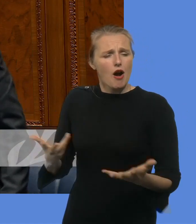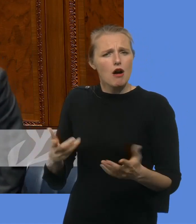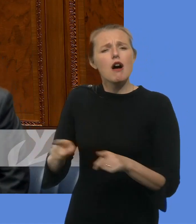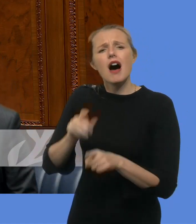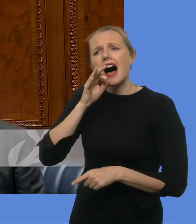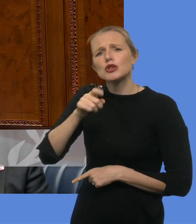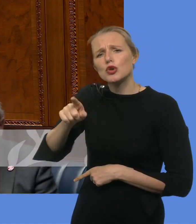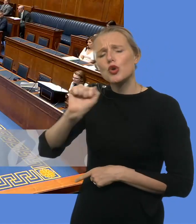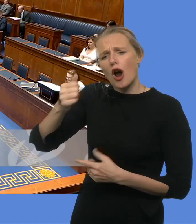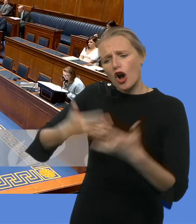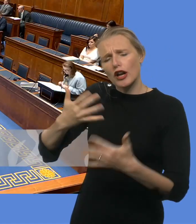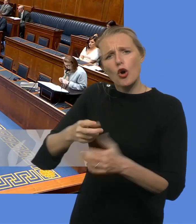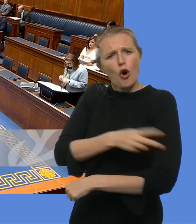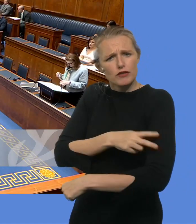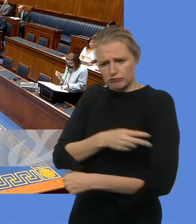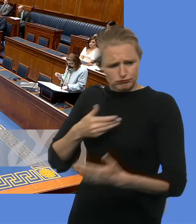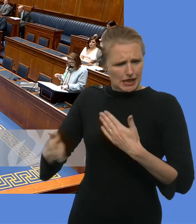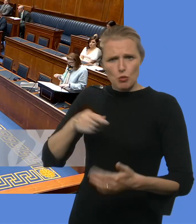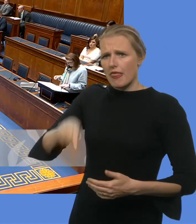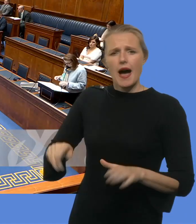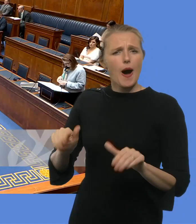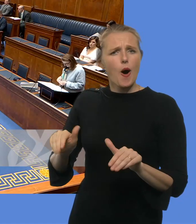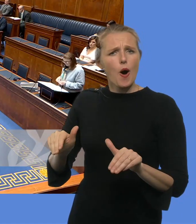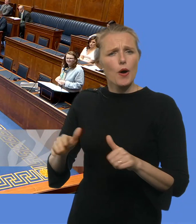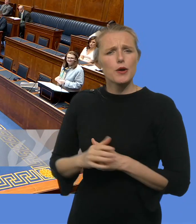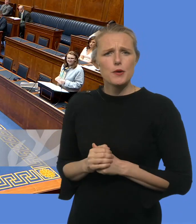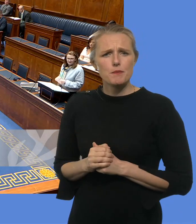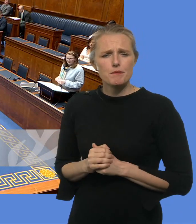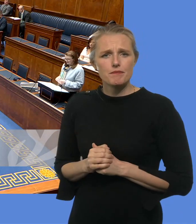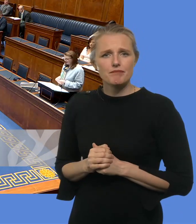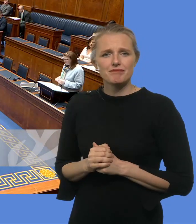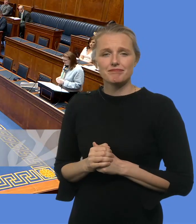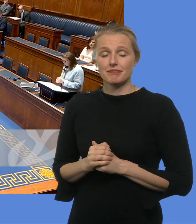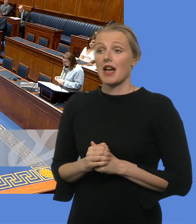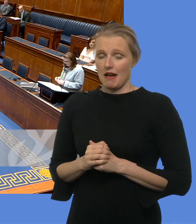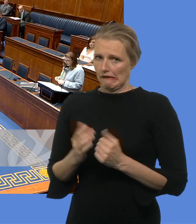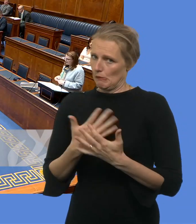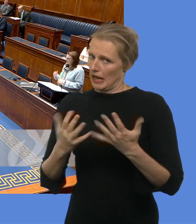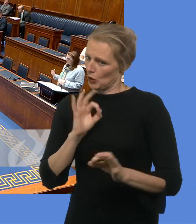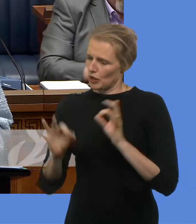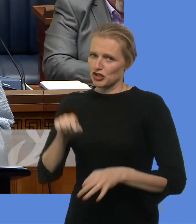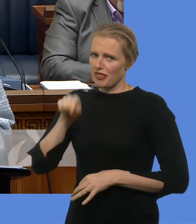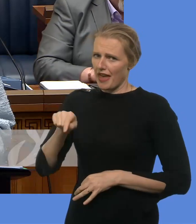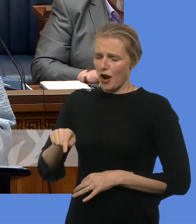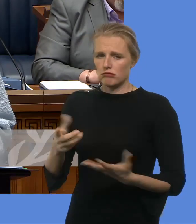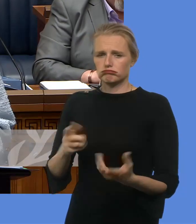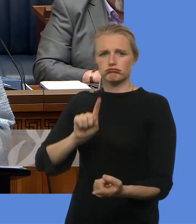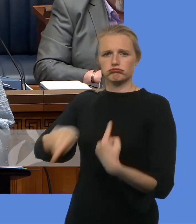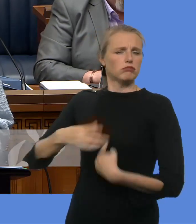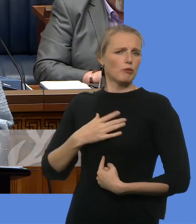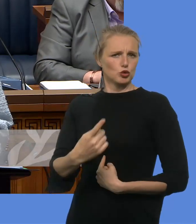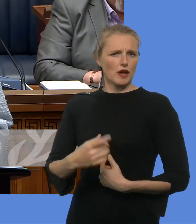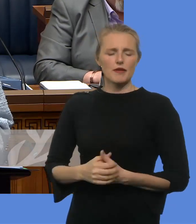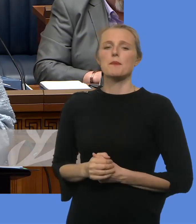situation? Minister, there are several questions. I'll answer whichever you feel fit. Thank you. And obviously